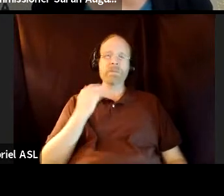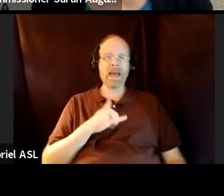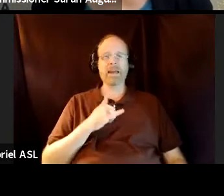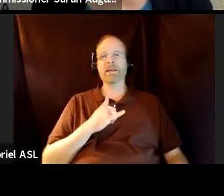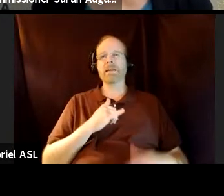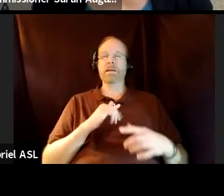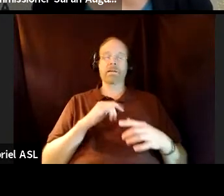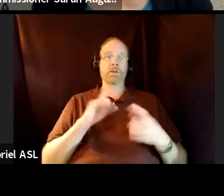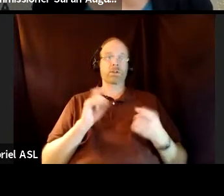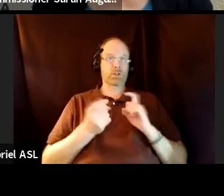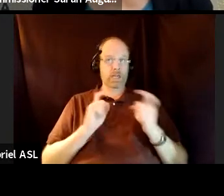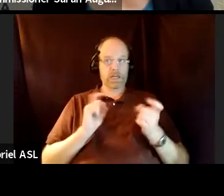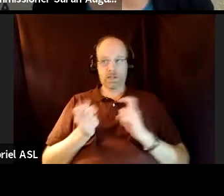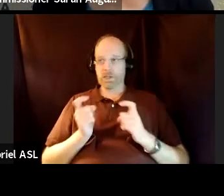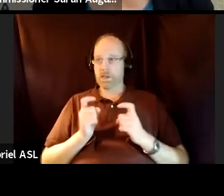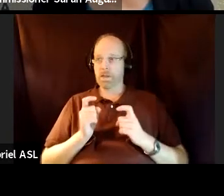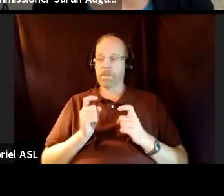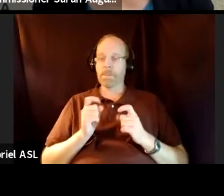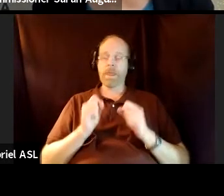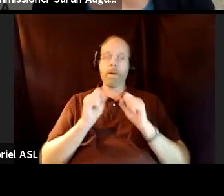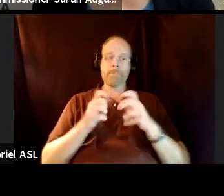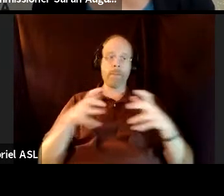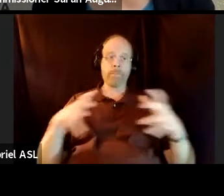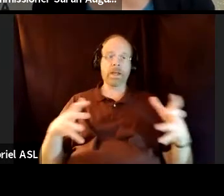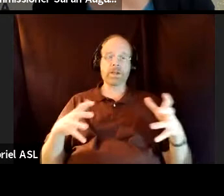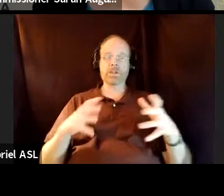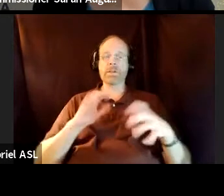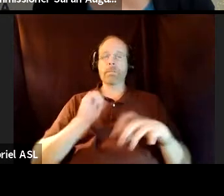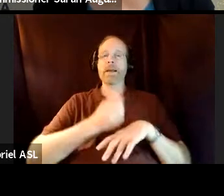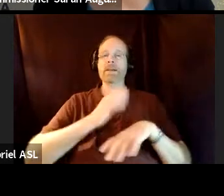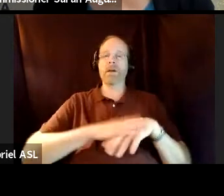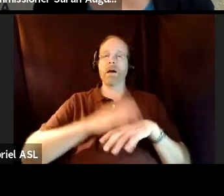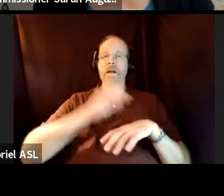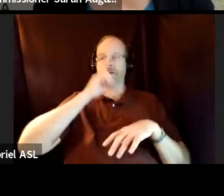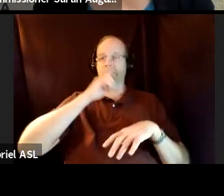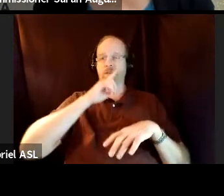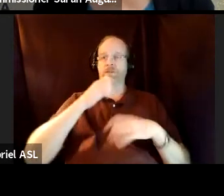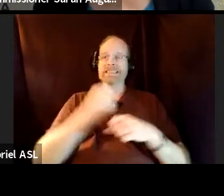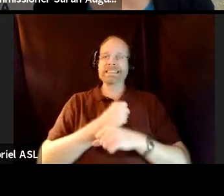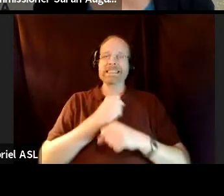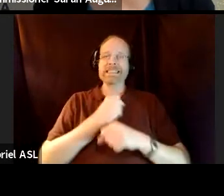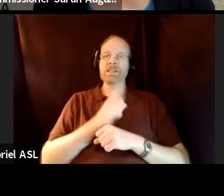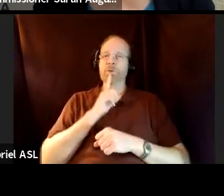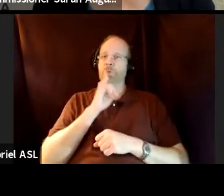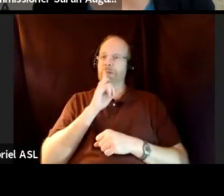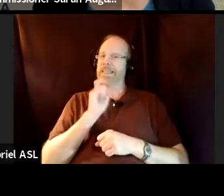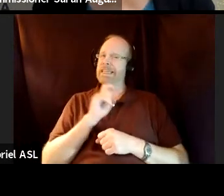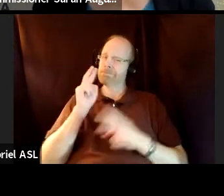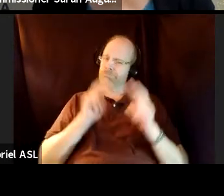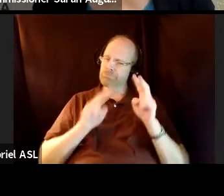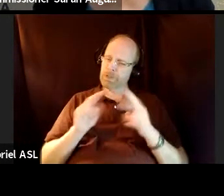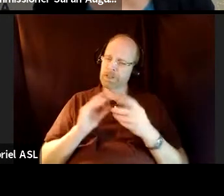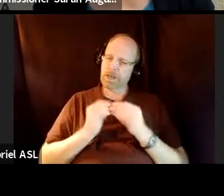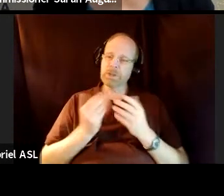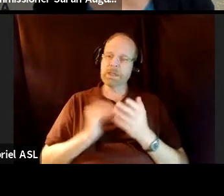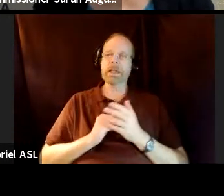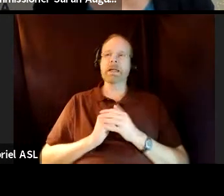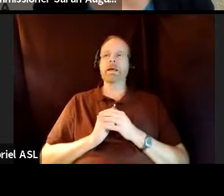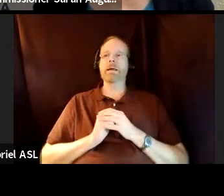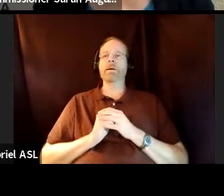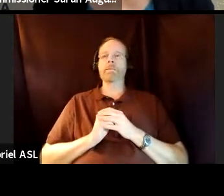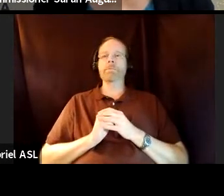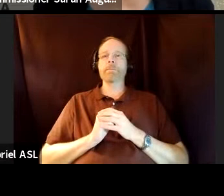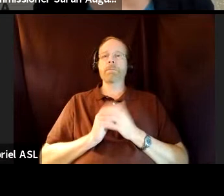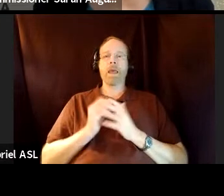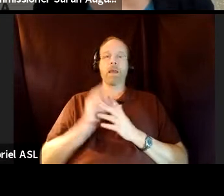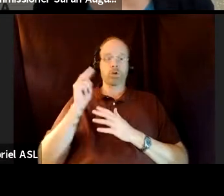for population based on false statistics. So we really need to look at those numbers again and look